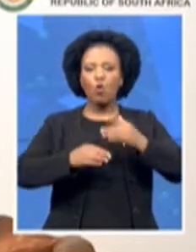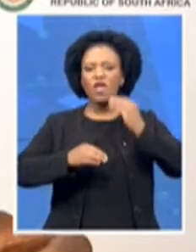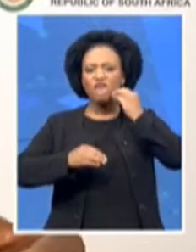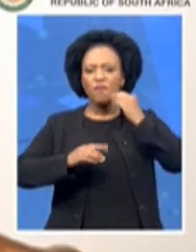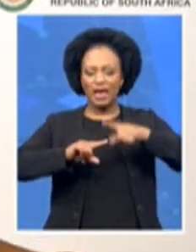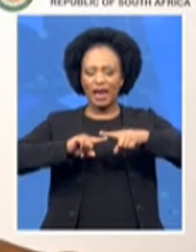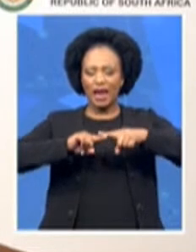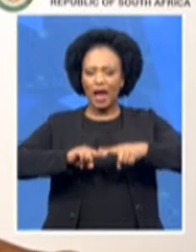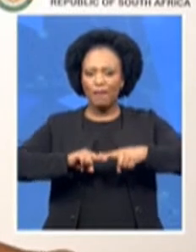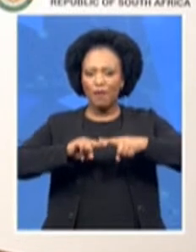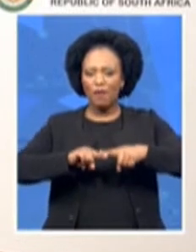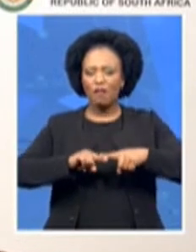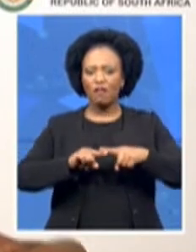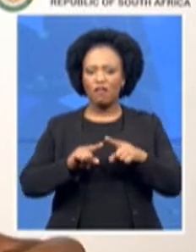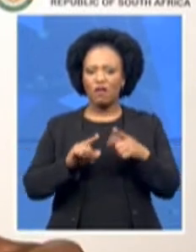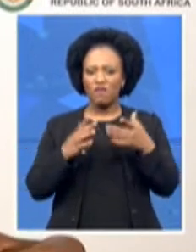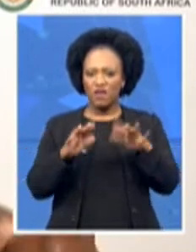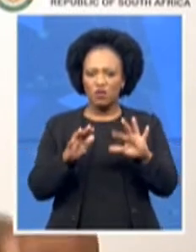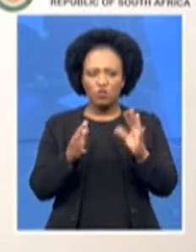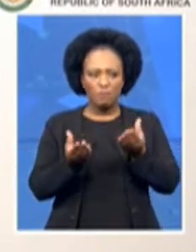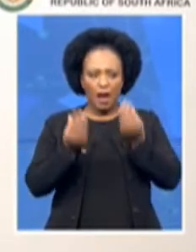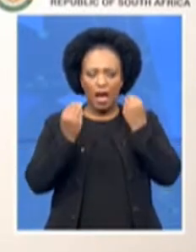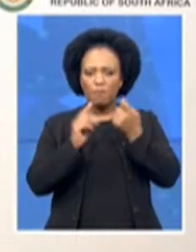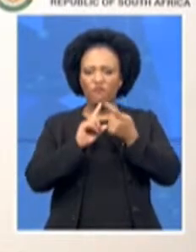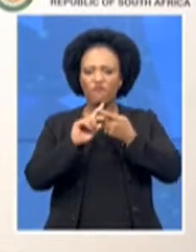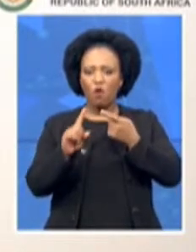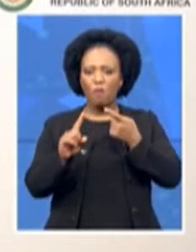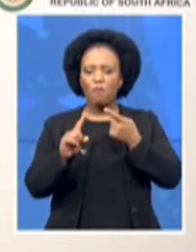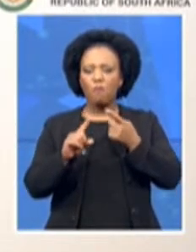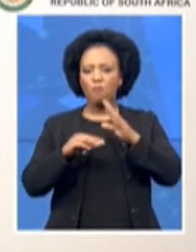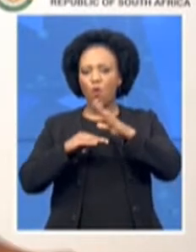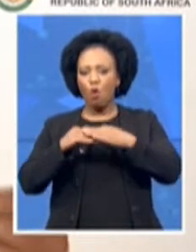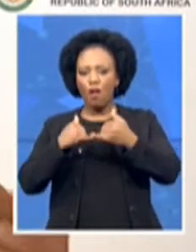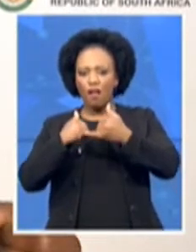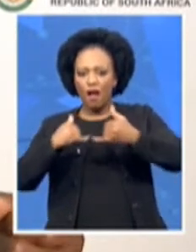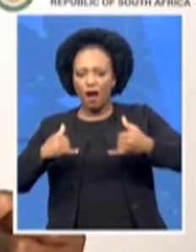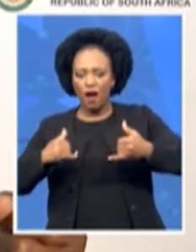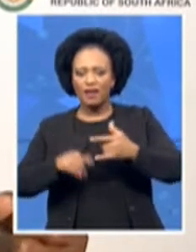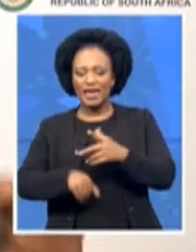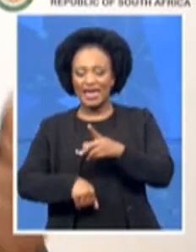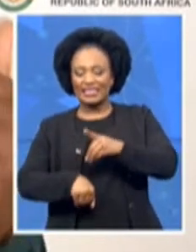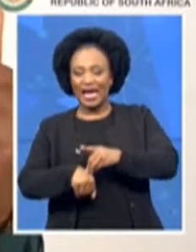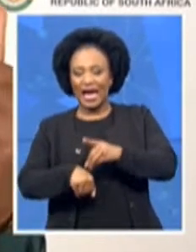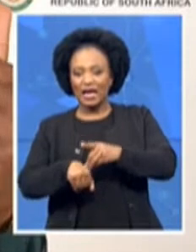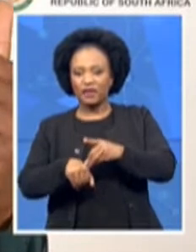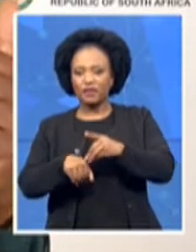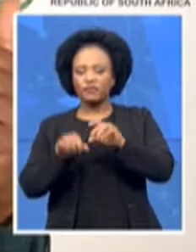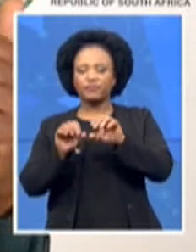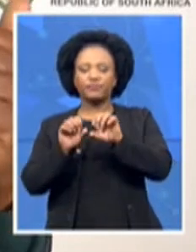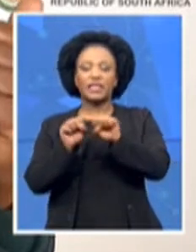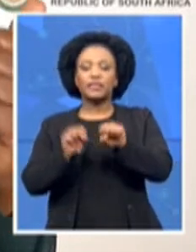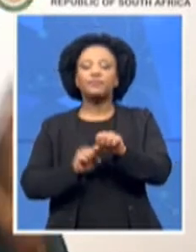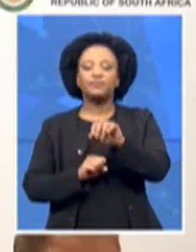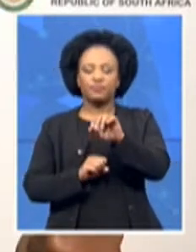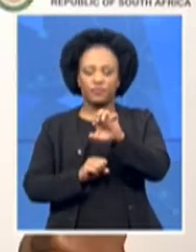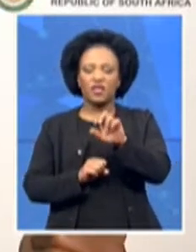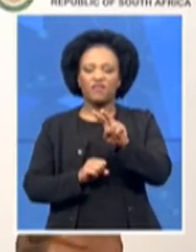your electronic vaccination data system. When your certificate says